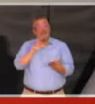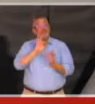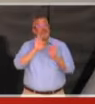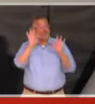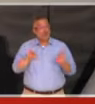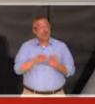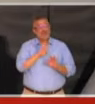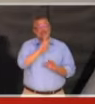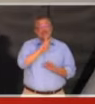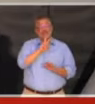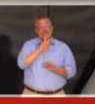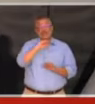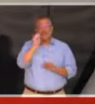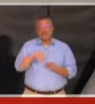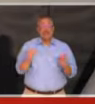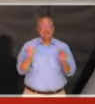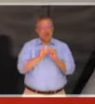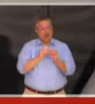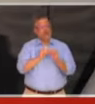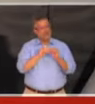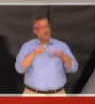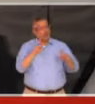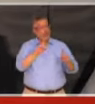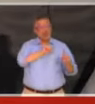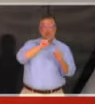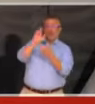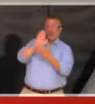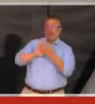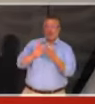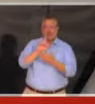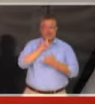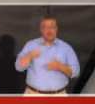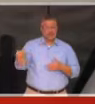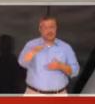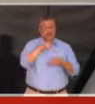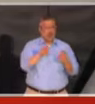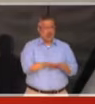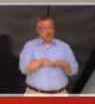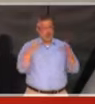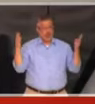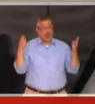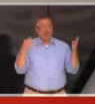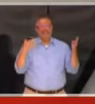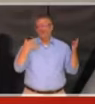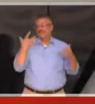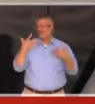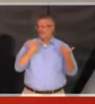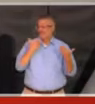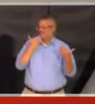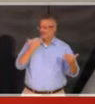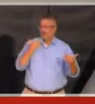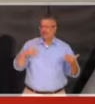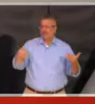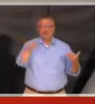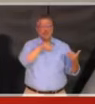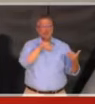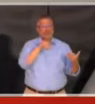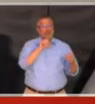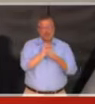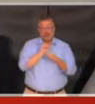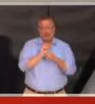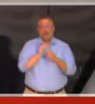are 62% more likely to go to college. We want to make sure those doors are opened. And I'm so grateful to all of you who have